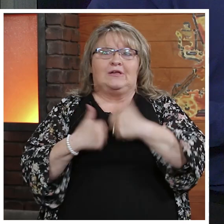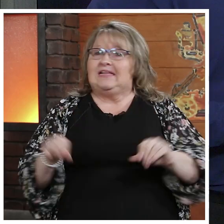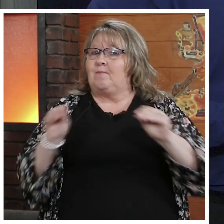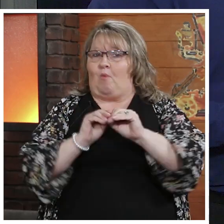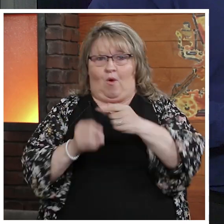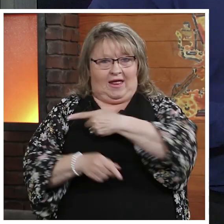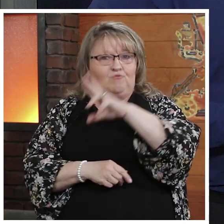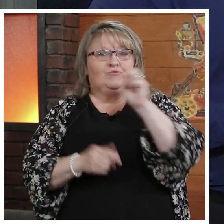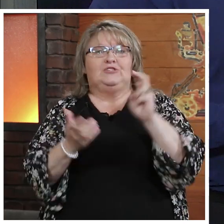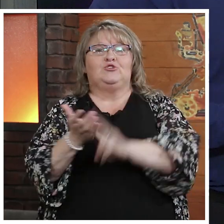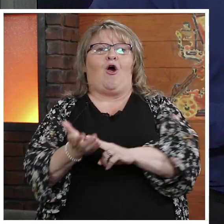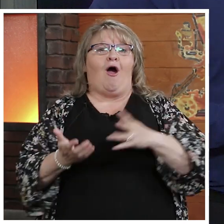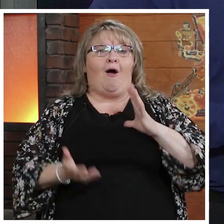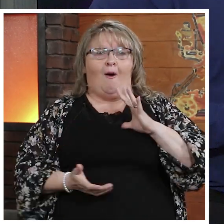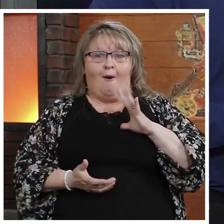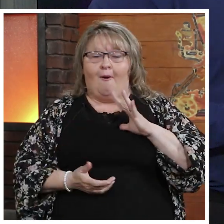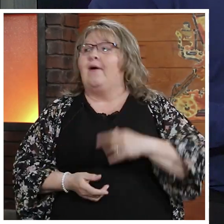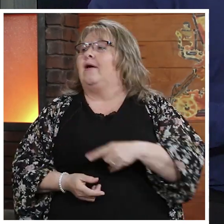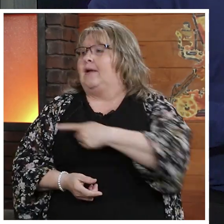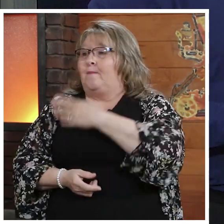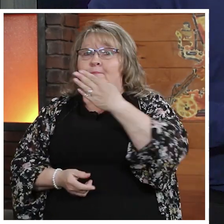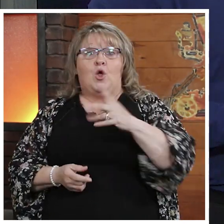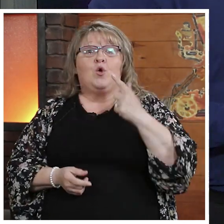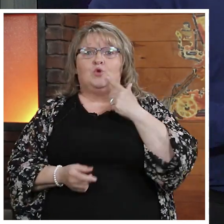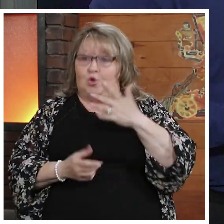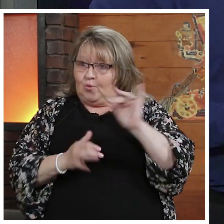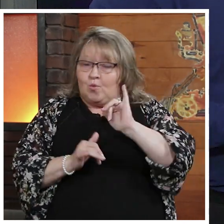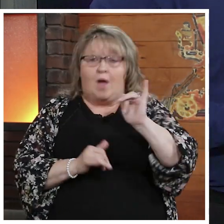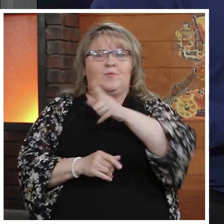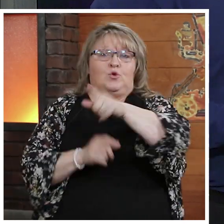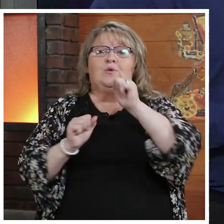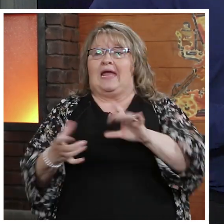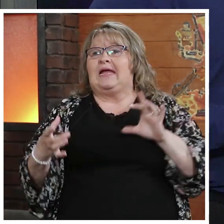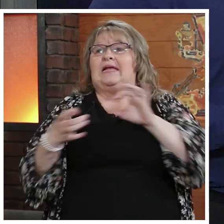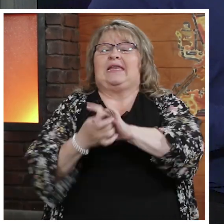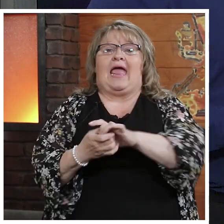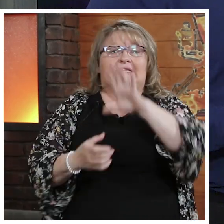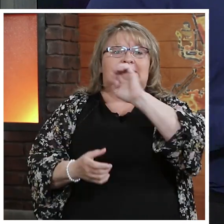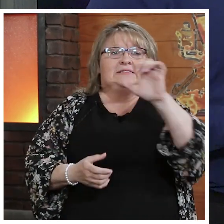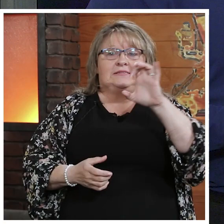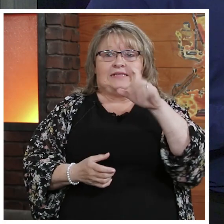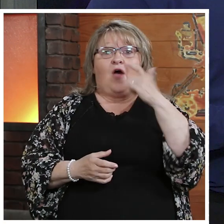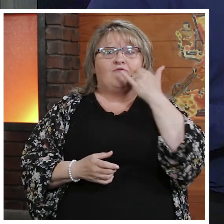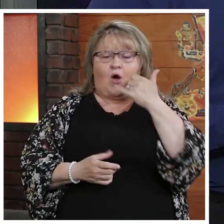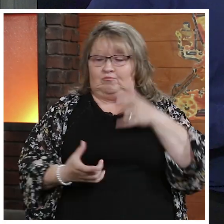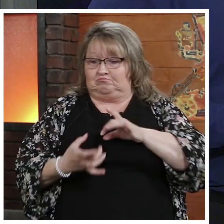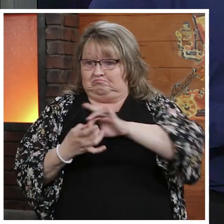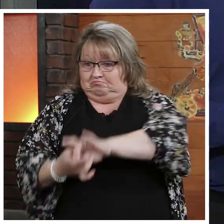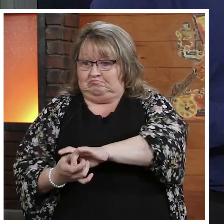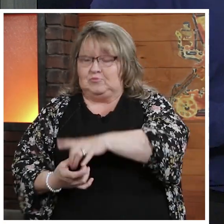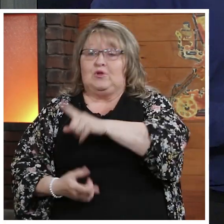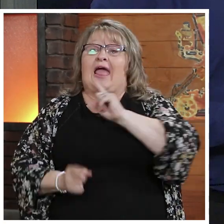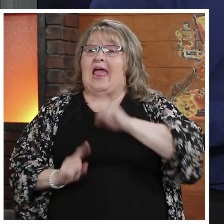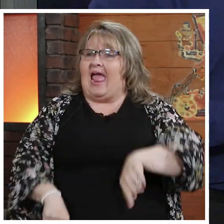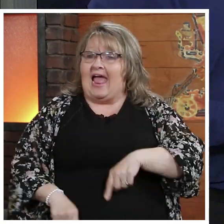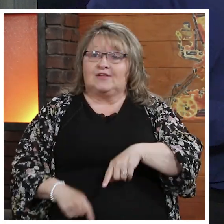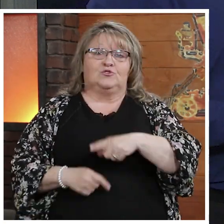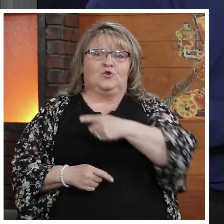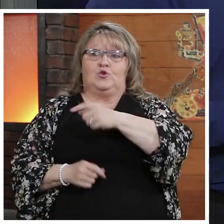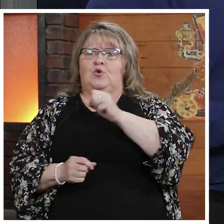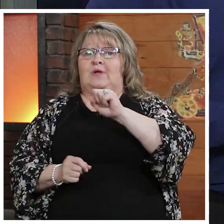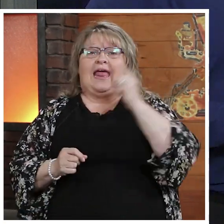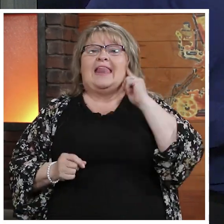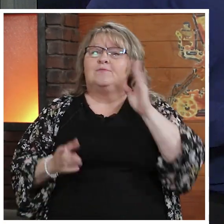to. And they have Bluetooth technology that can connect to cell phones. And the cell phone, you can answer, you can stream music, you